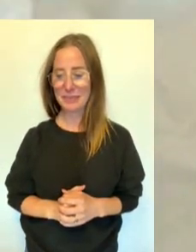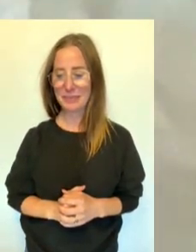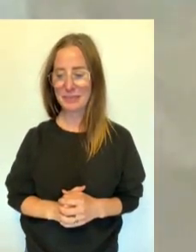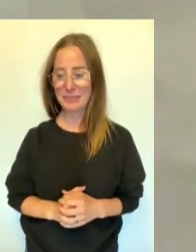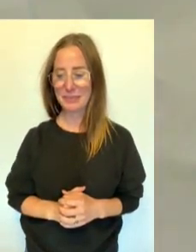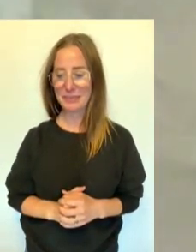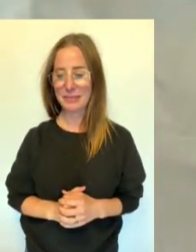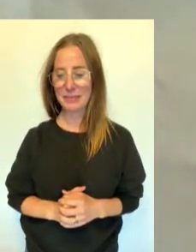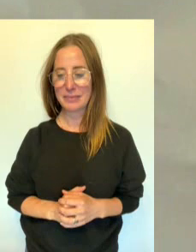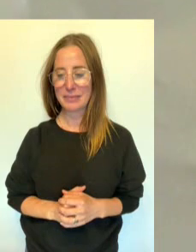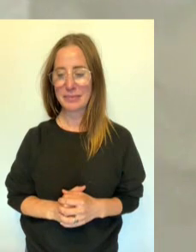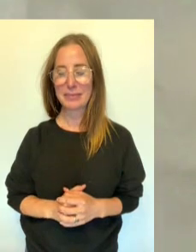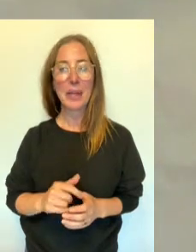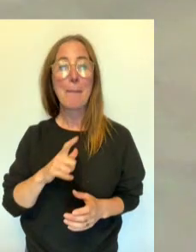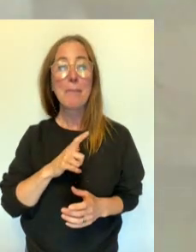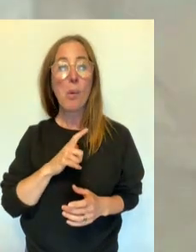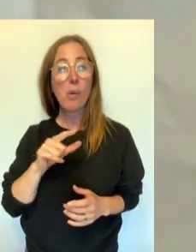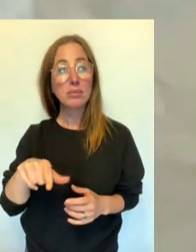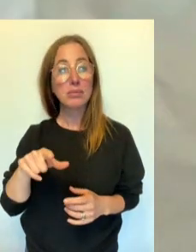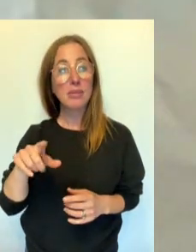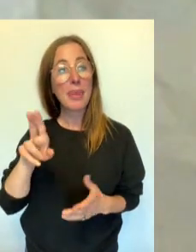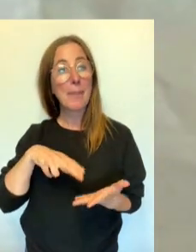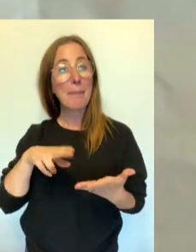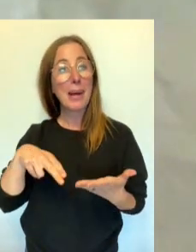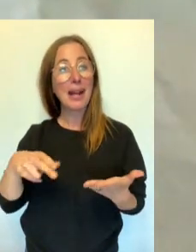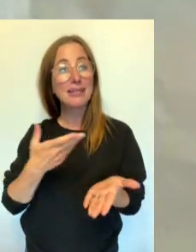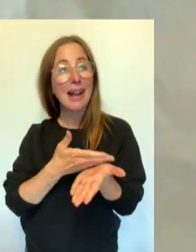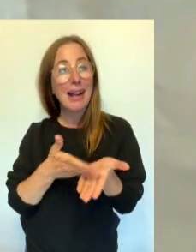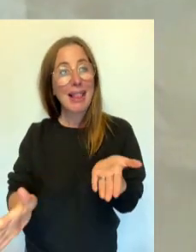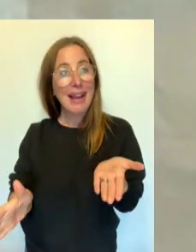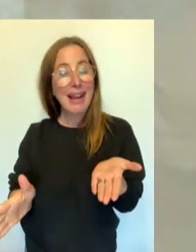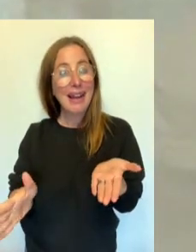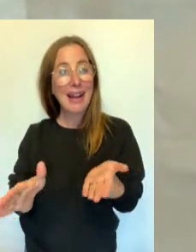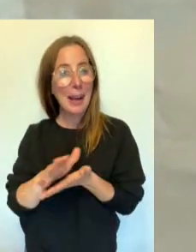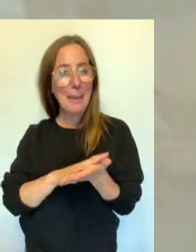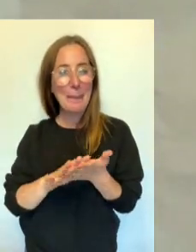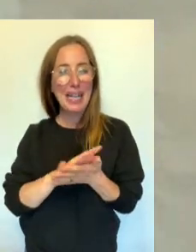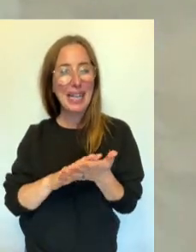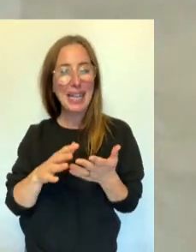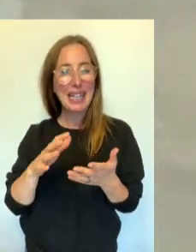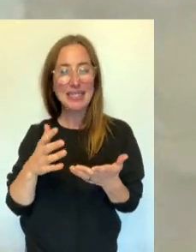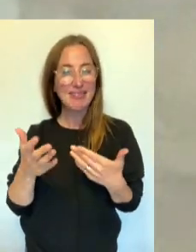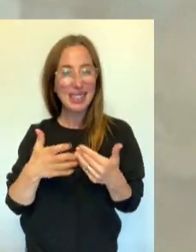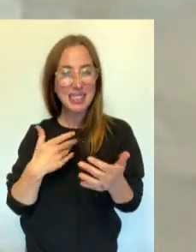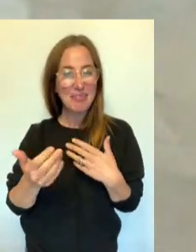So, because it's quite transparent, actually doesn't matter too much.